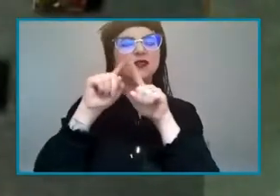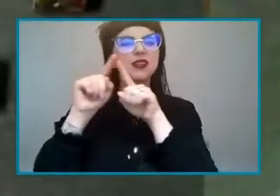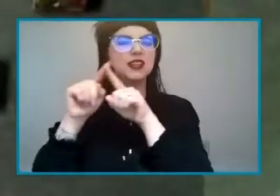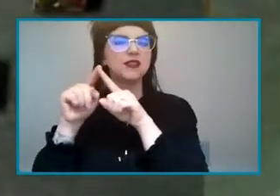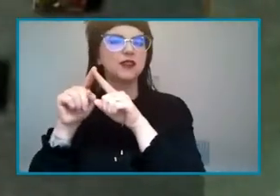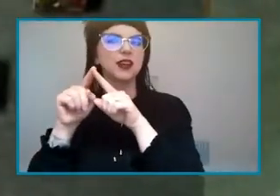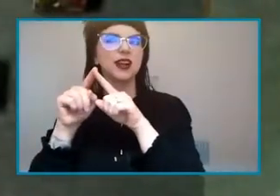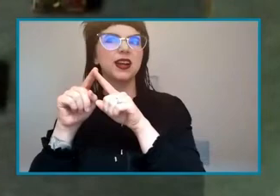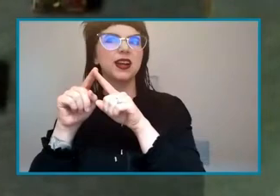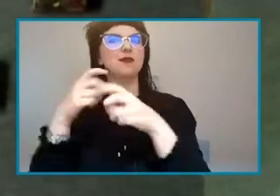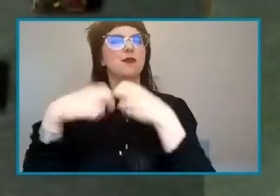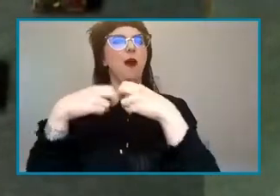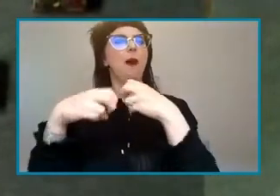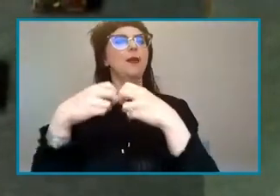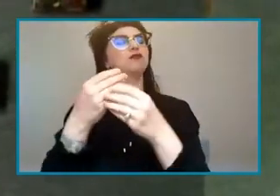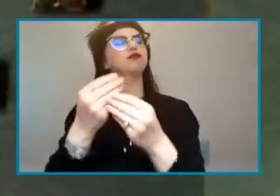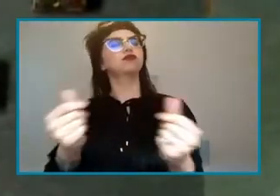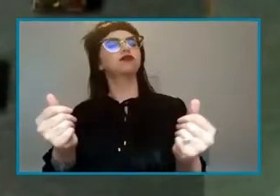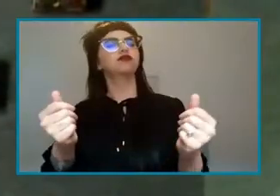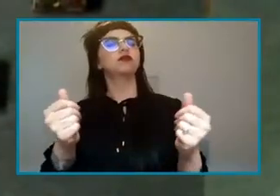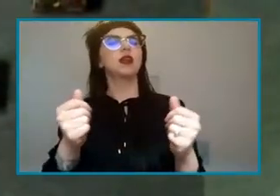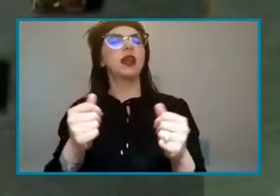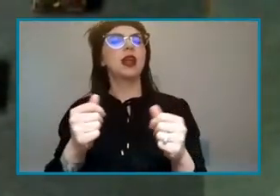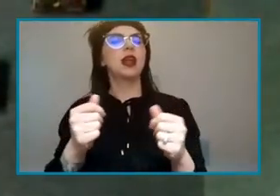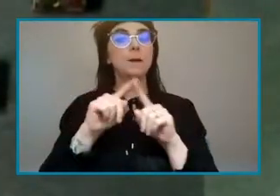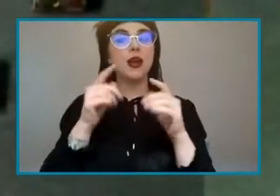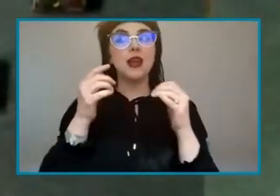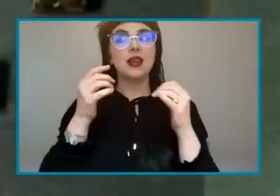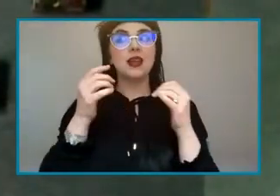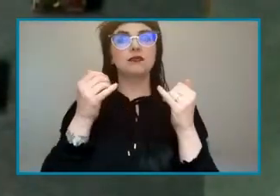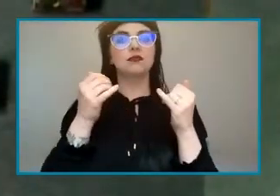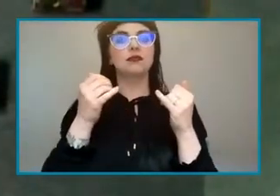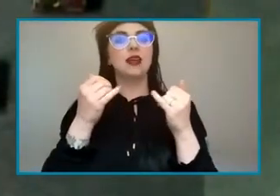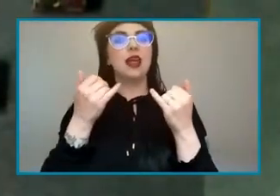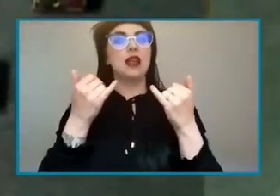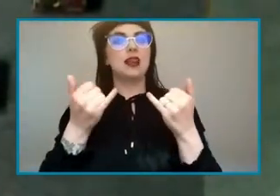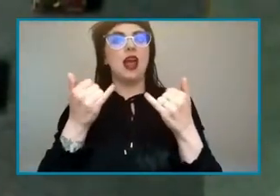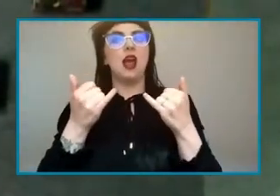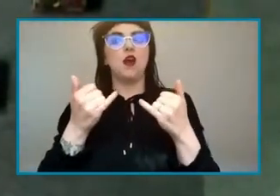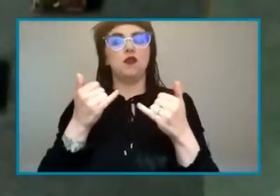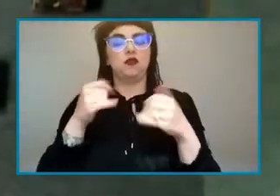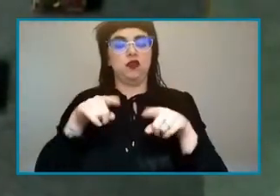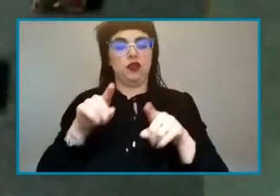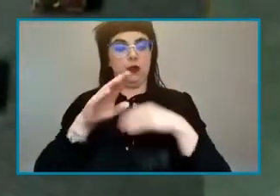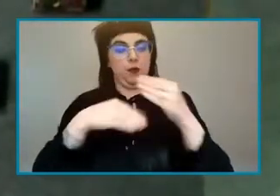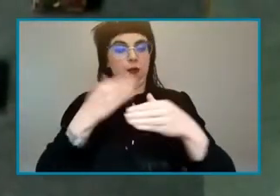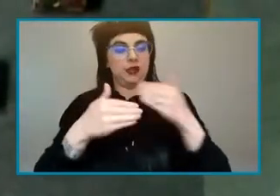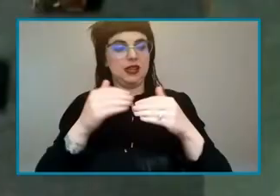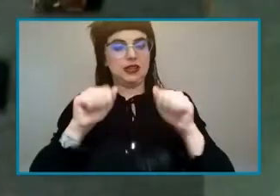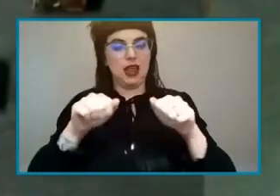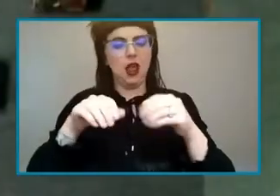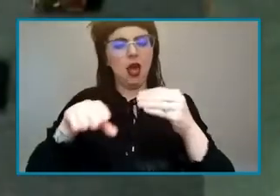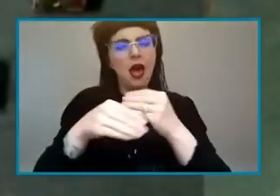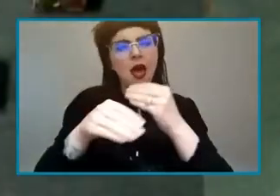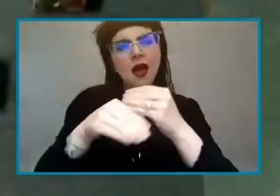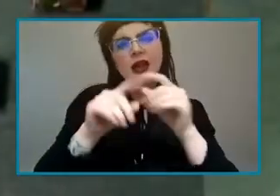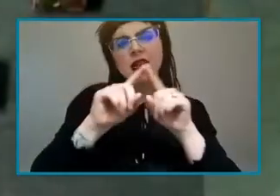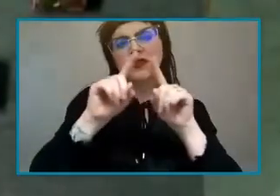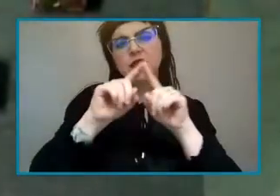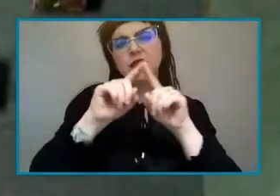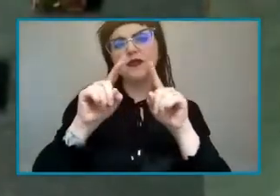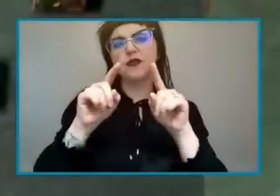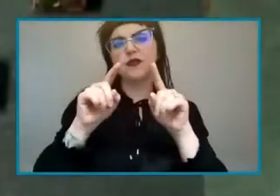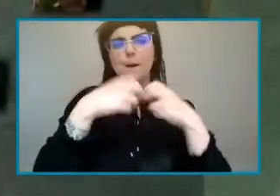to go back and reflect and be able to add in. And whenever you added in, they were very accommodating, and then adding what you